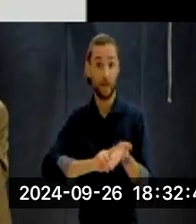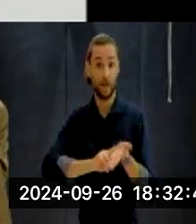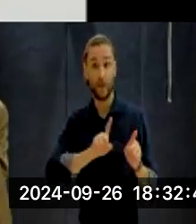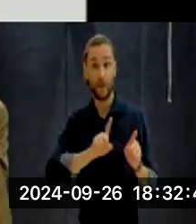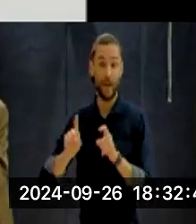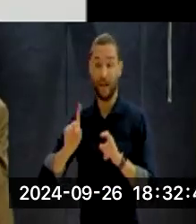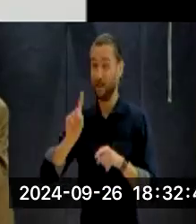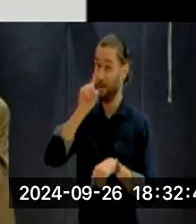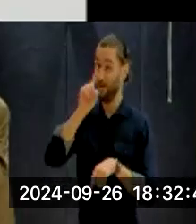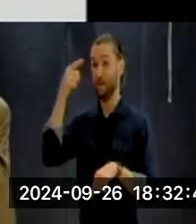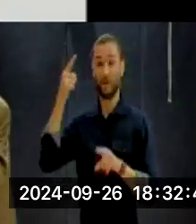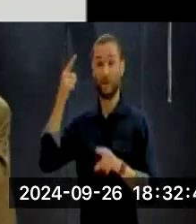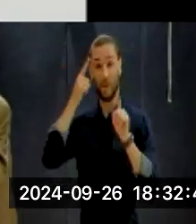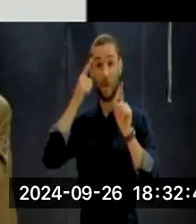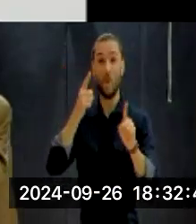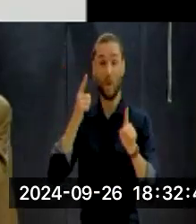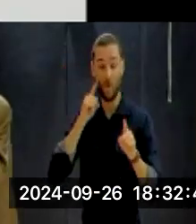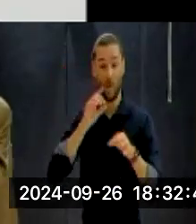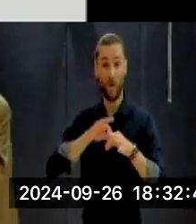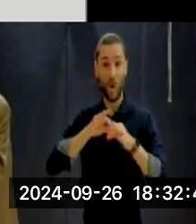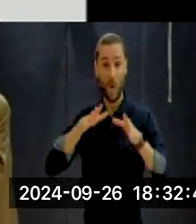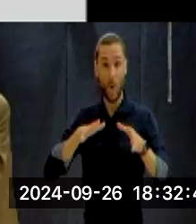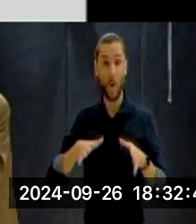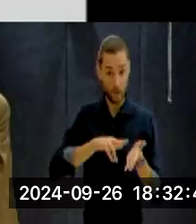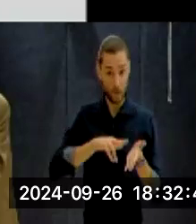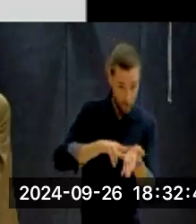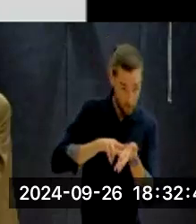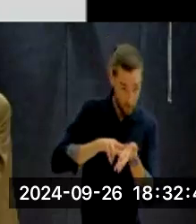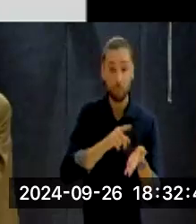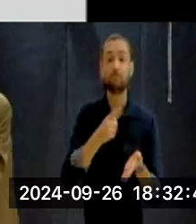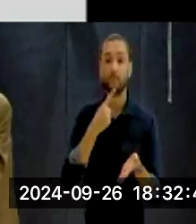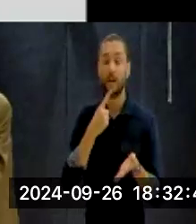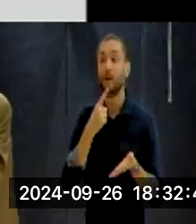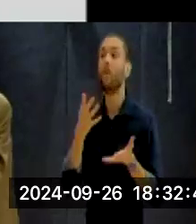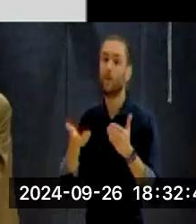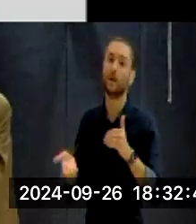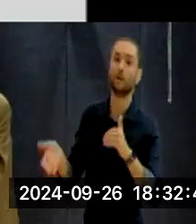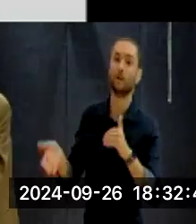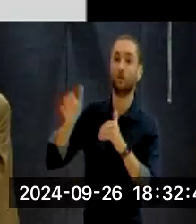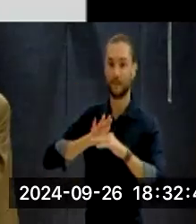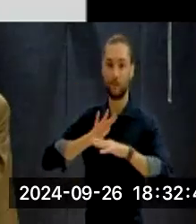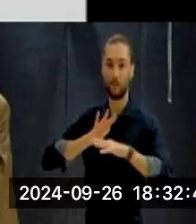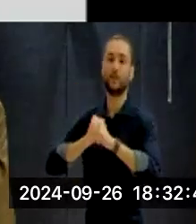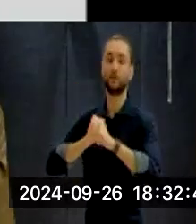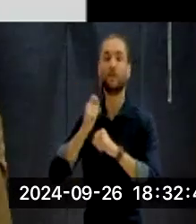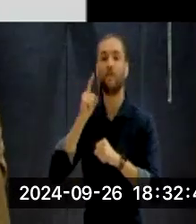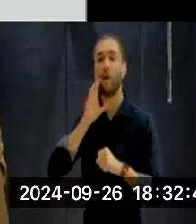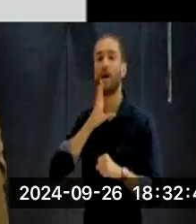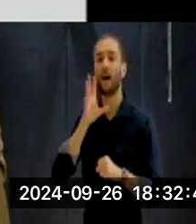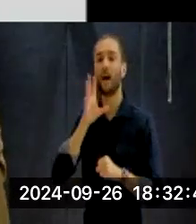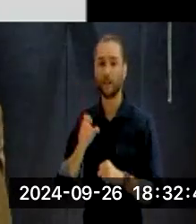California voters selected was, quote, increased prevention of elder abuse, both physical and